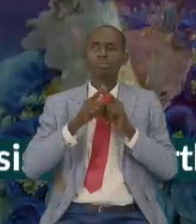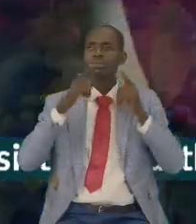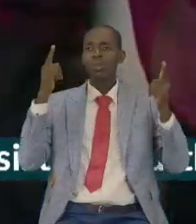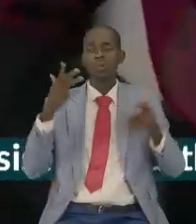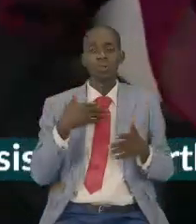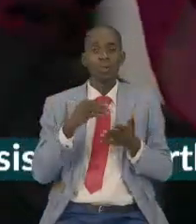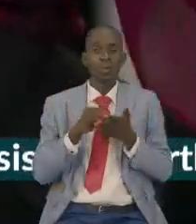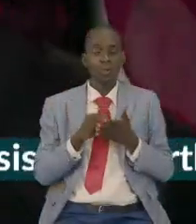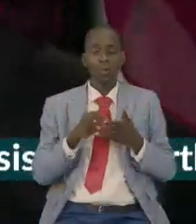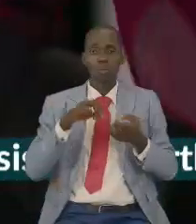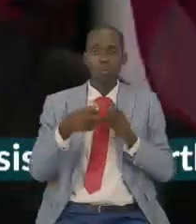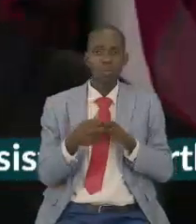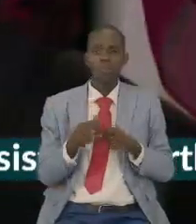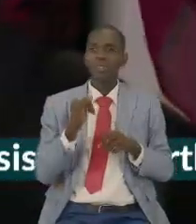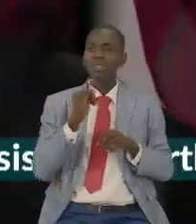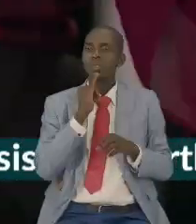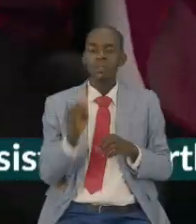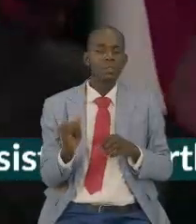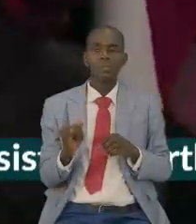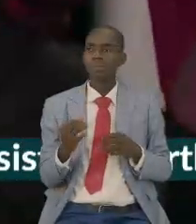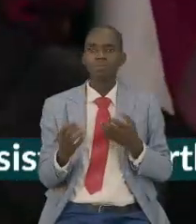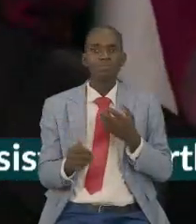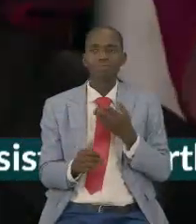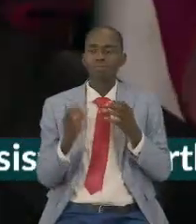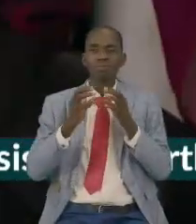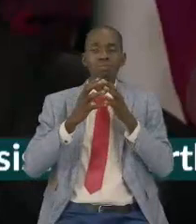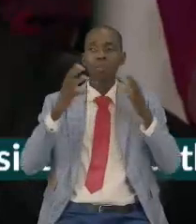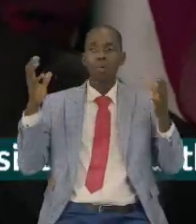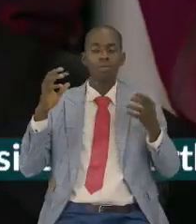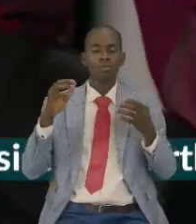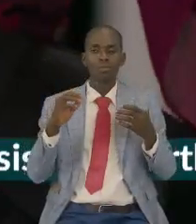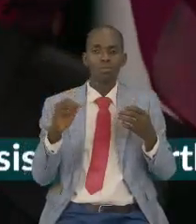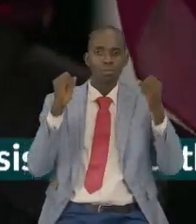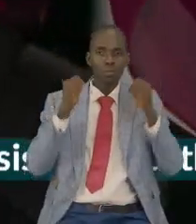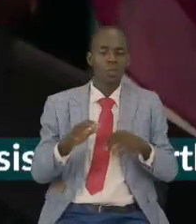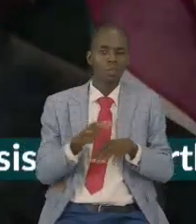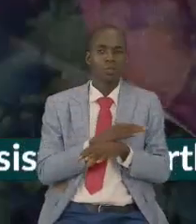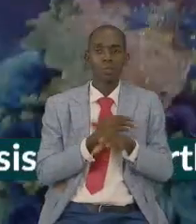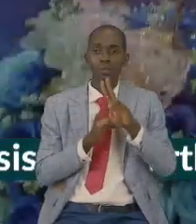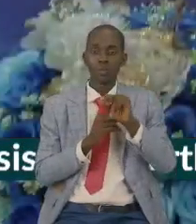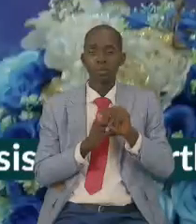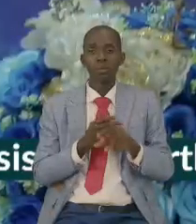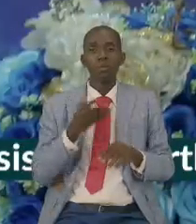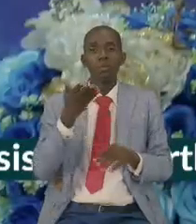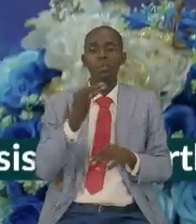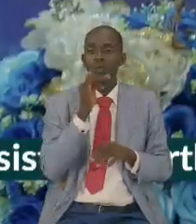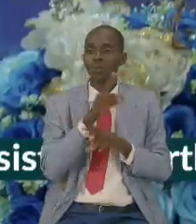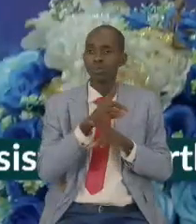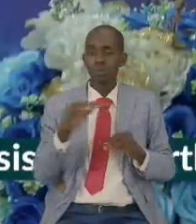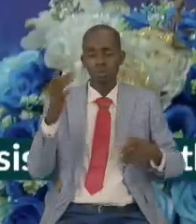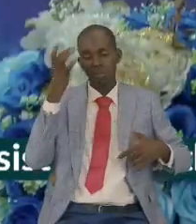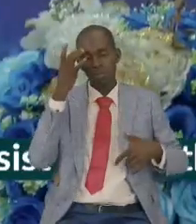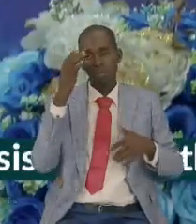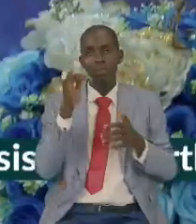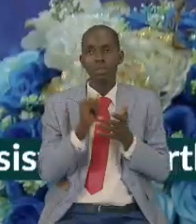them there down by the entrance, by the gate down. I'm sure there's an eyes that can enable